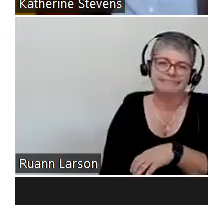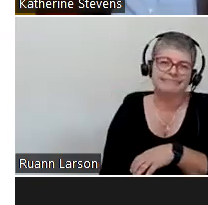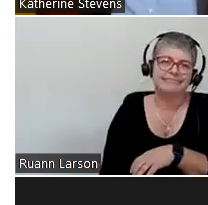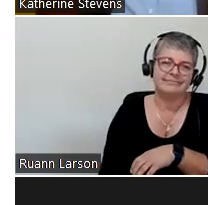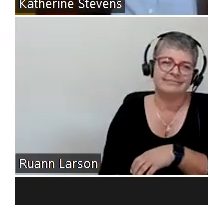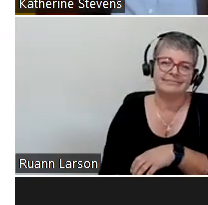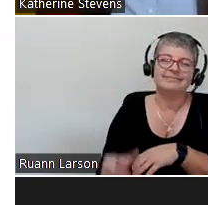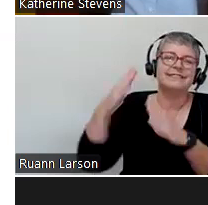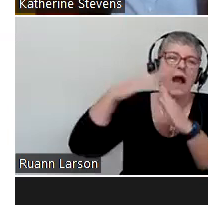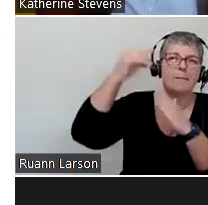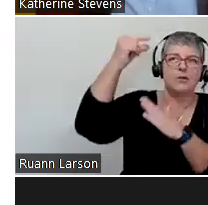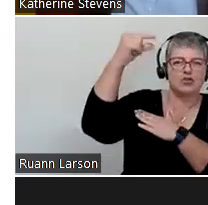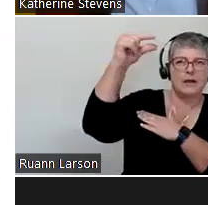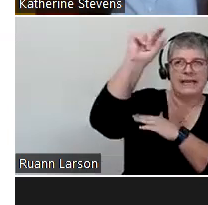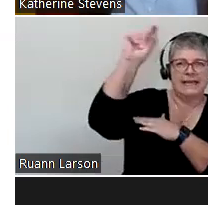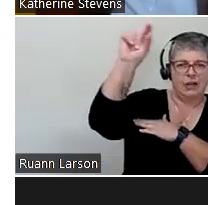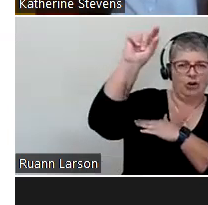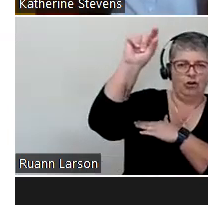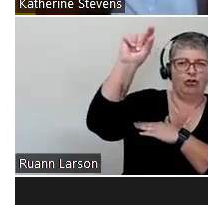green on the sheet.